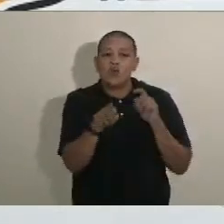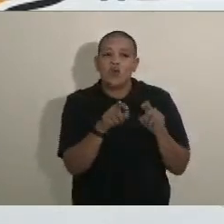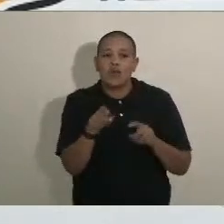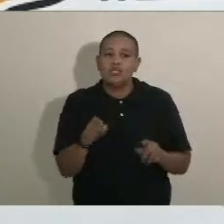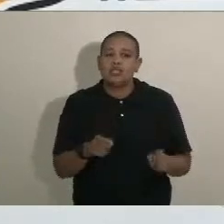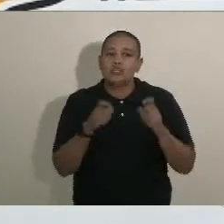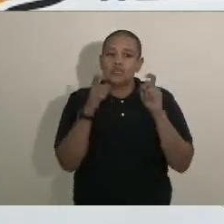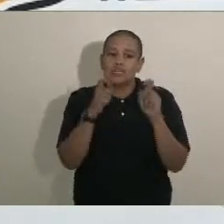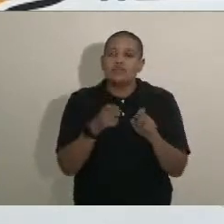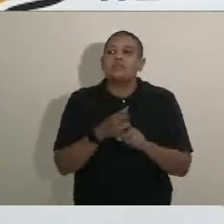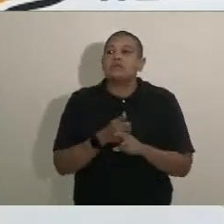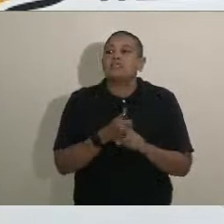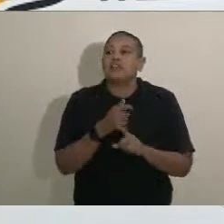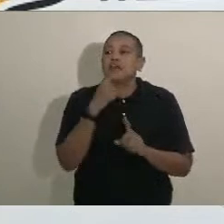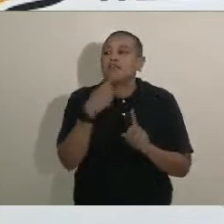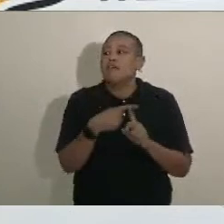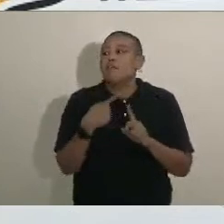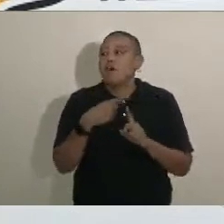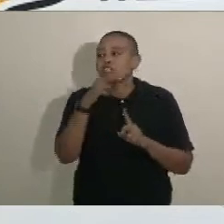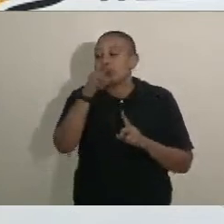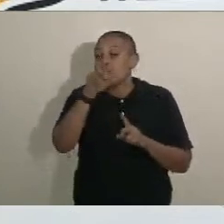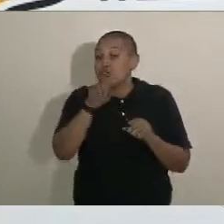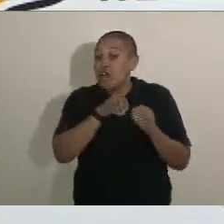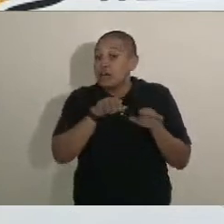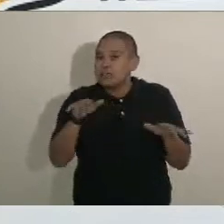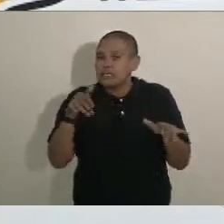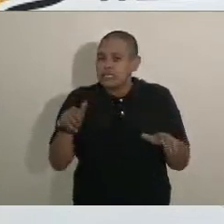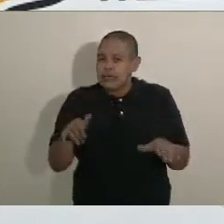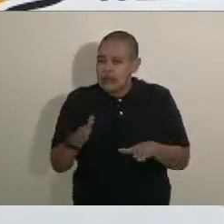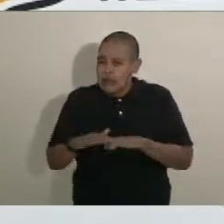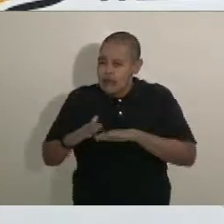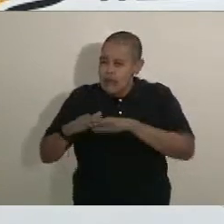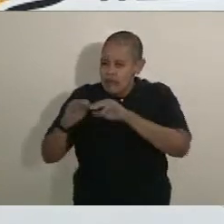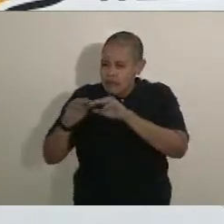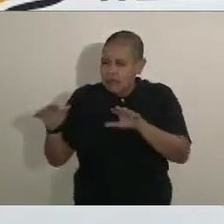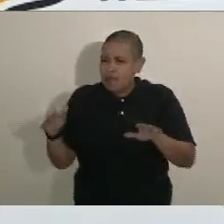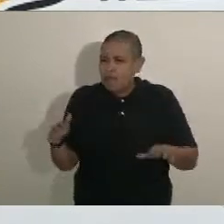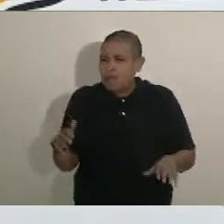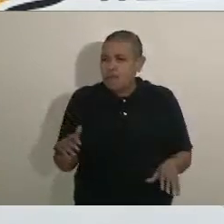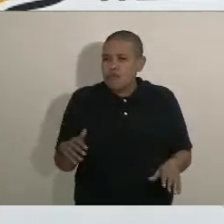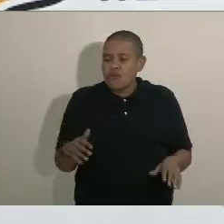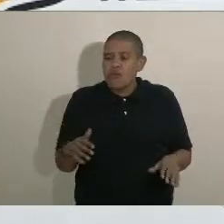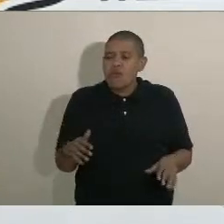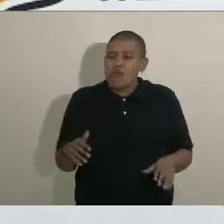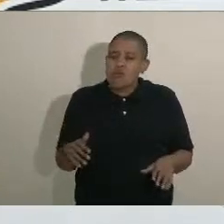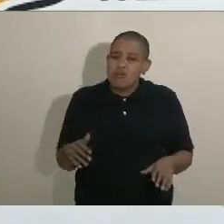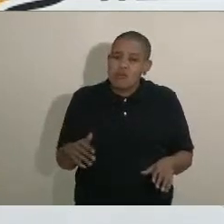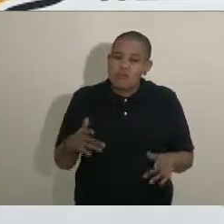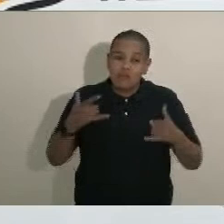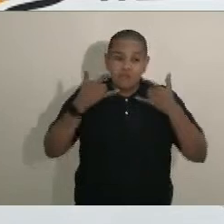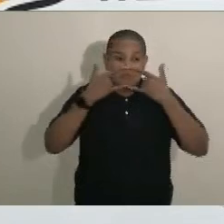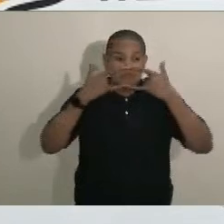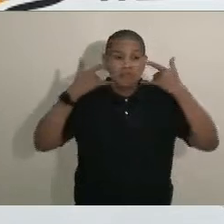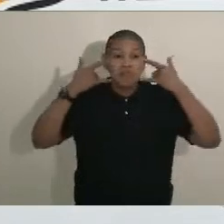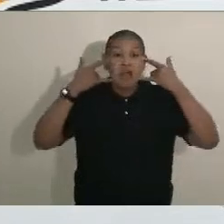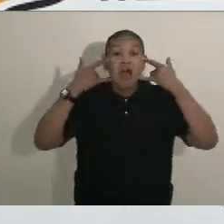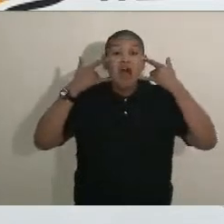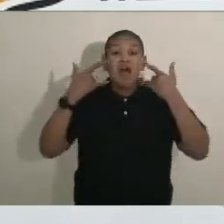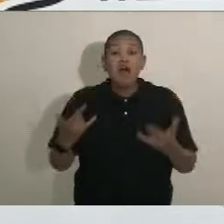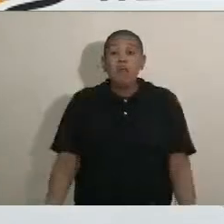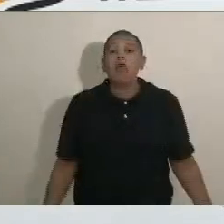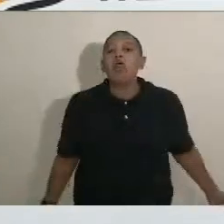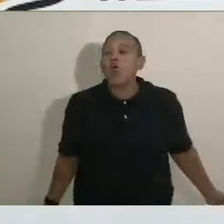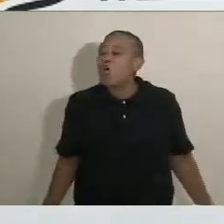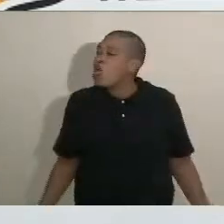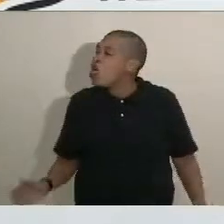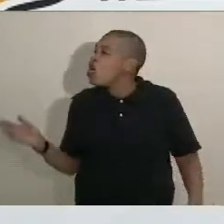the positivity rate at the moment, was the lifting of the mask mandate ill-advised?